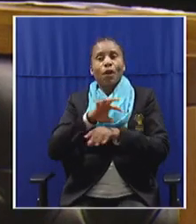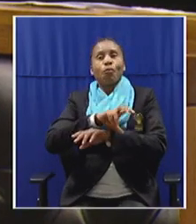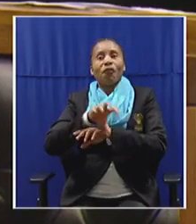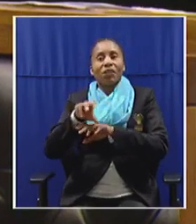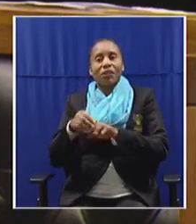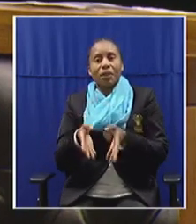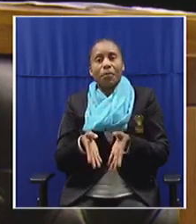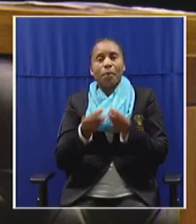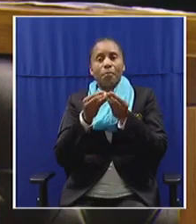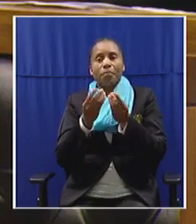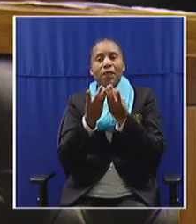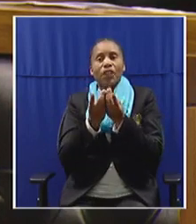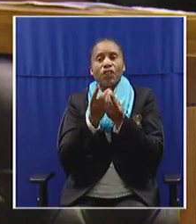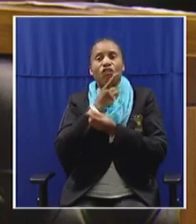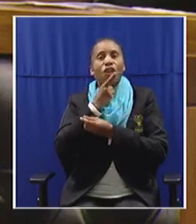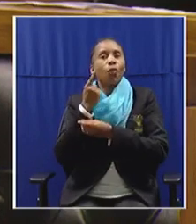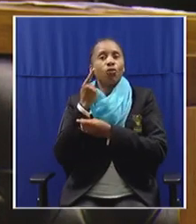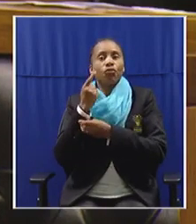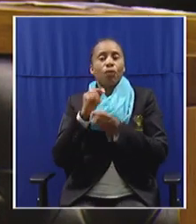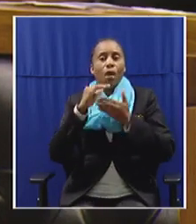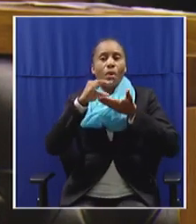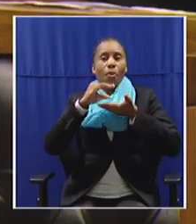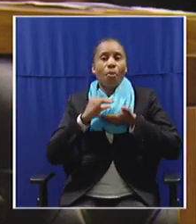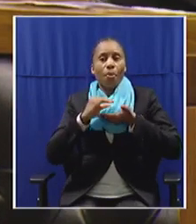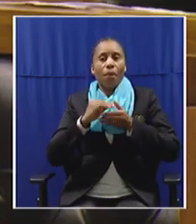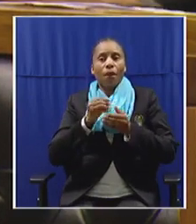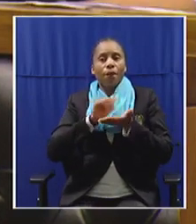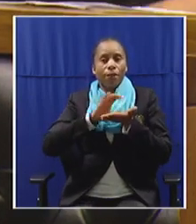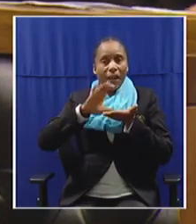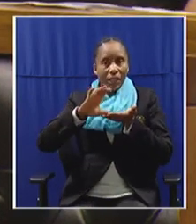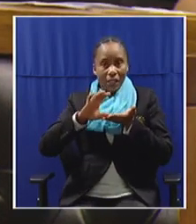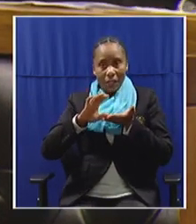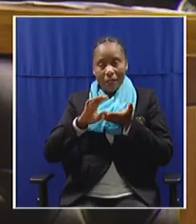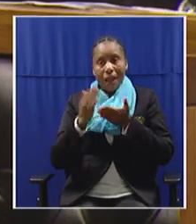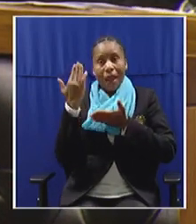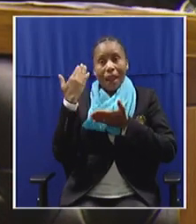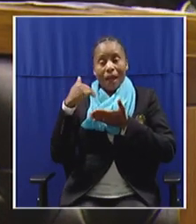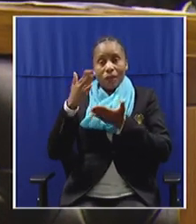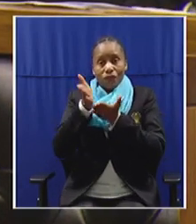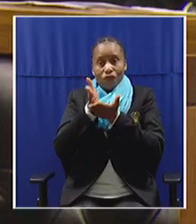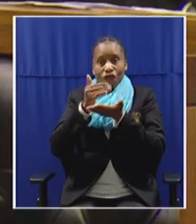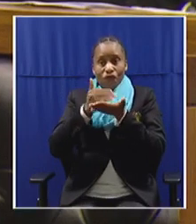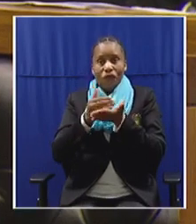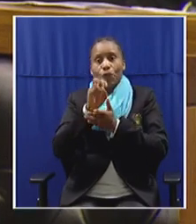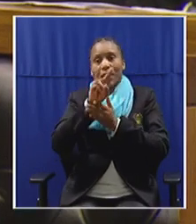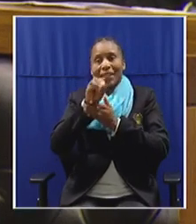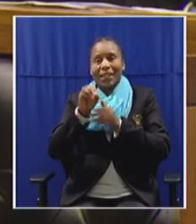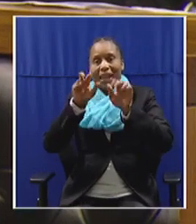received drought relief funding during the last quarter of 2018-19 financial year.